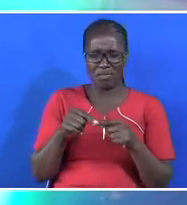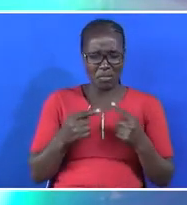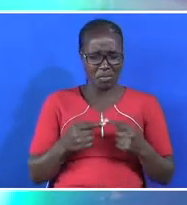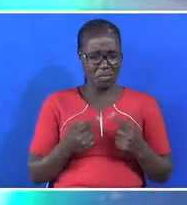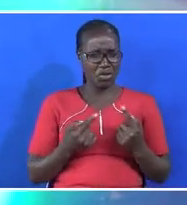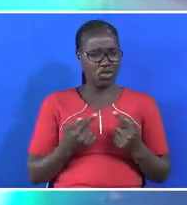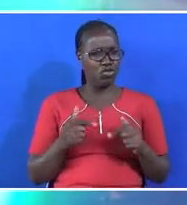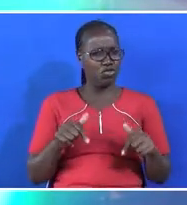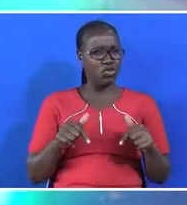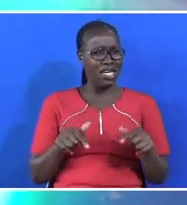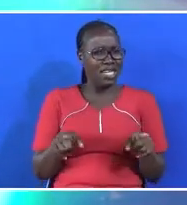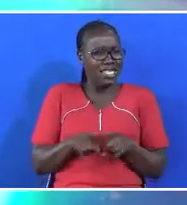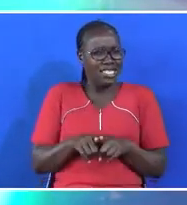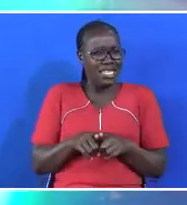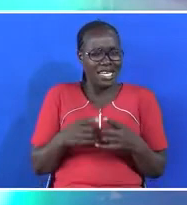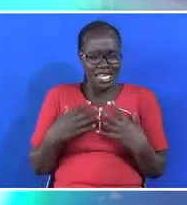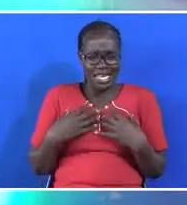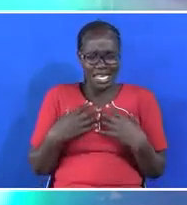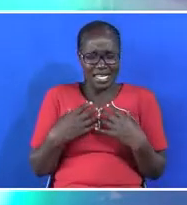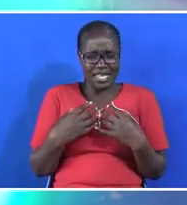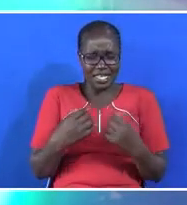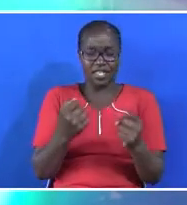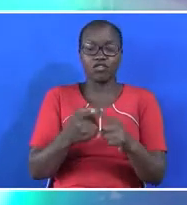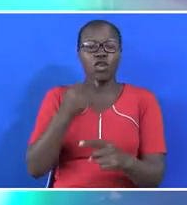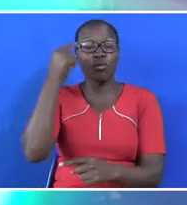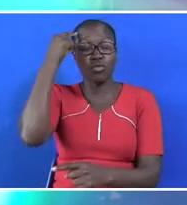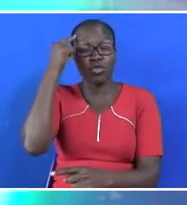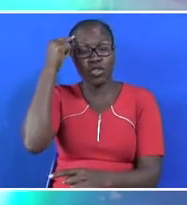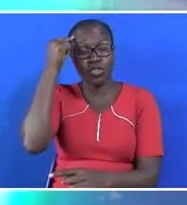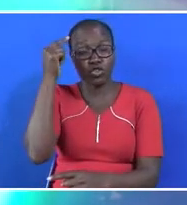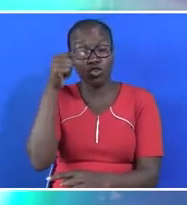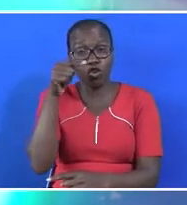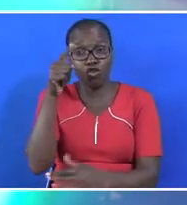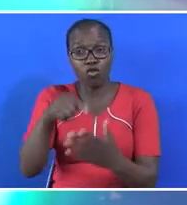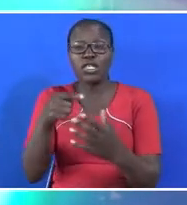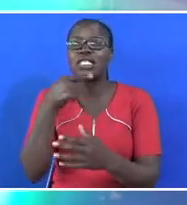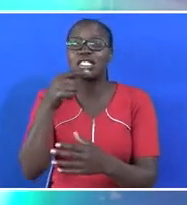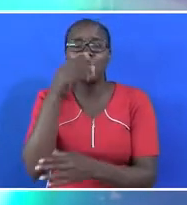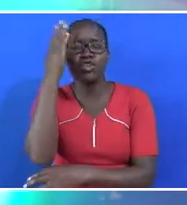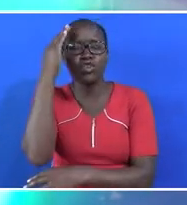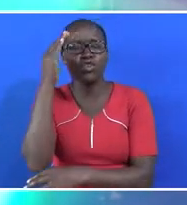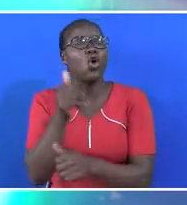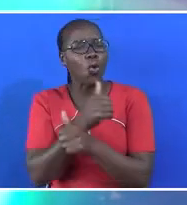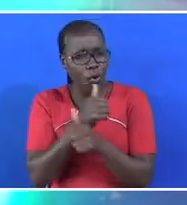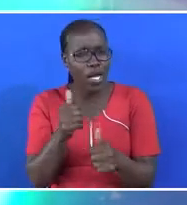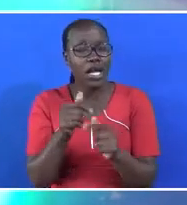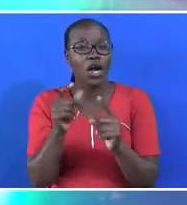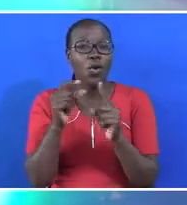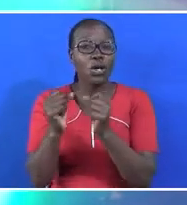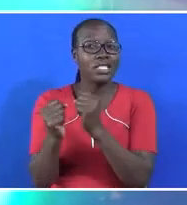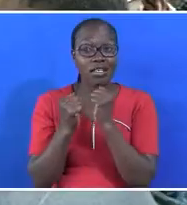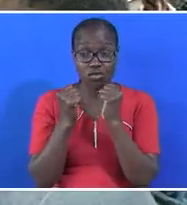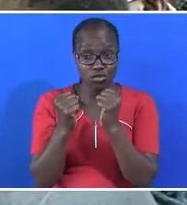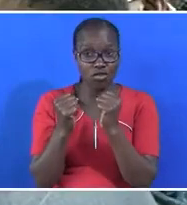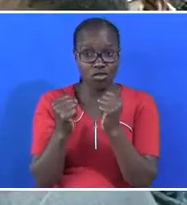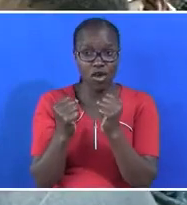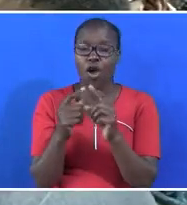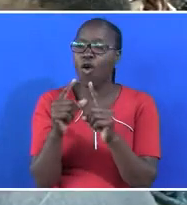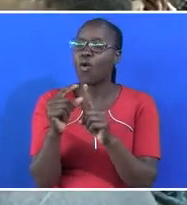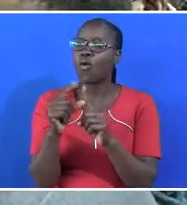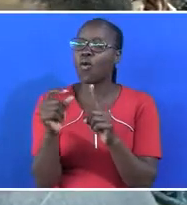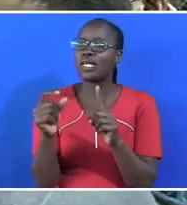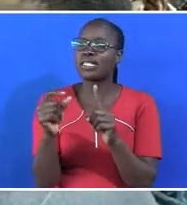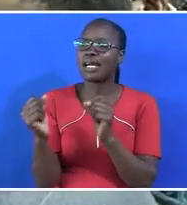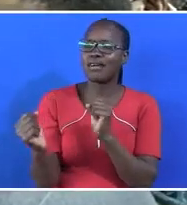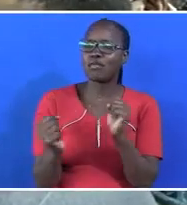to death, and you're still reeling from the thoughts of that which they said. You know words are powerful. Words